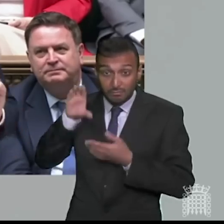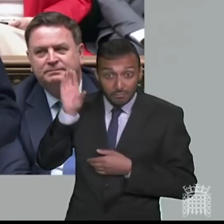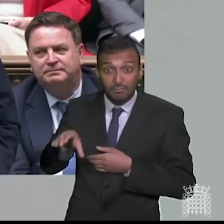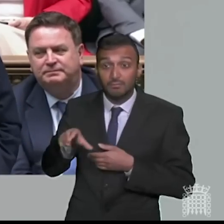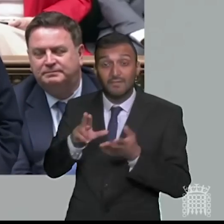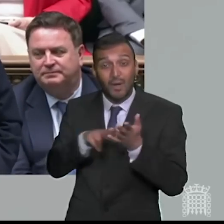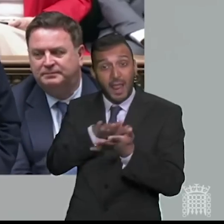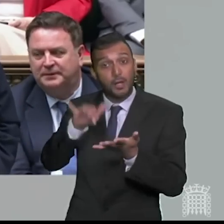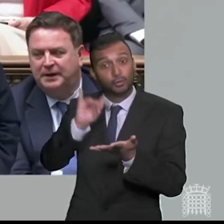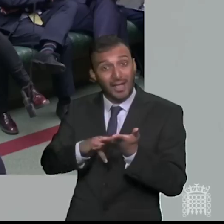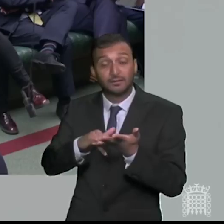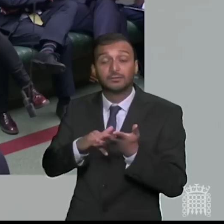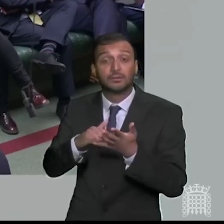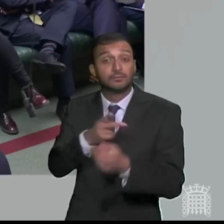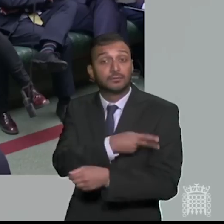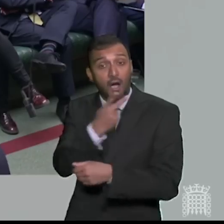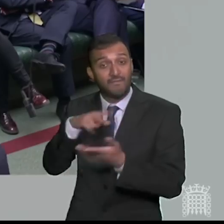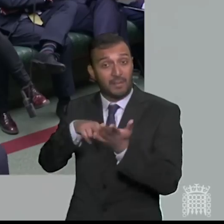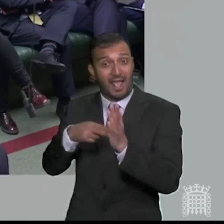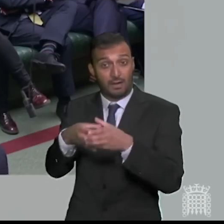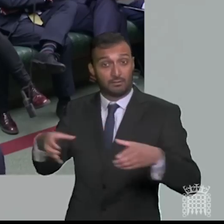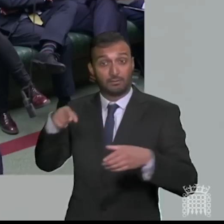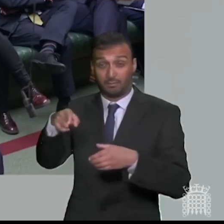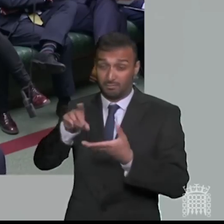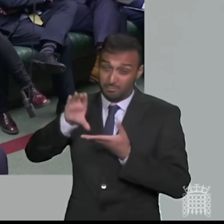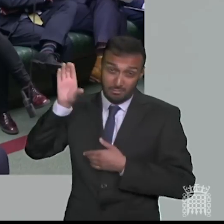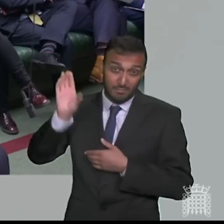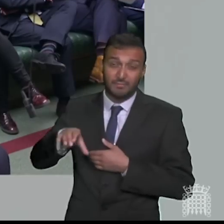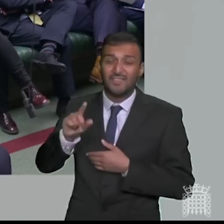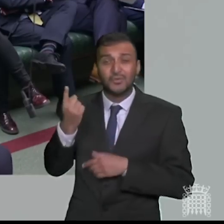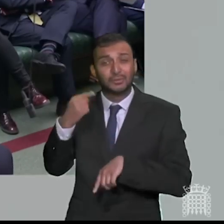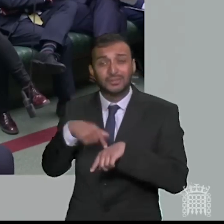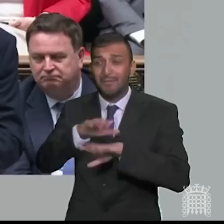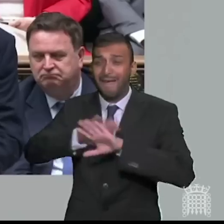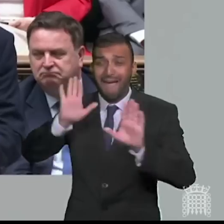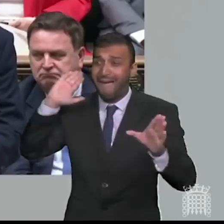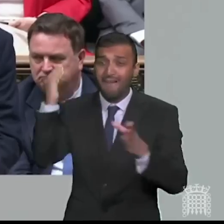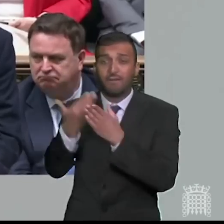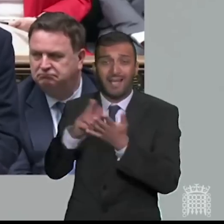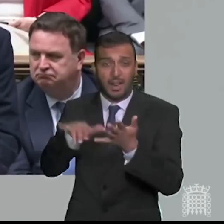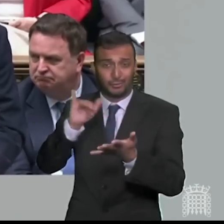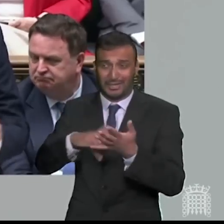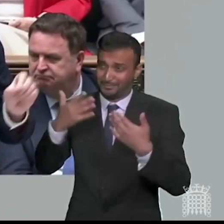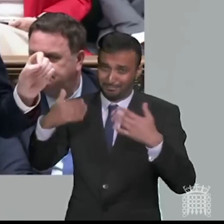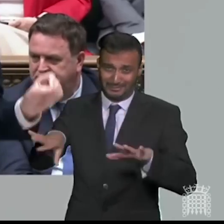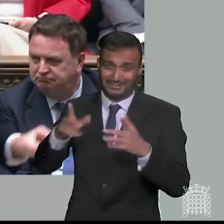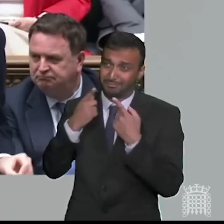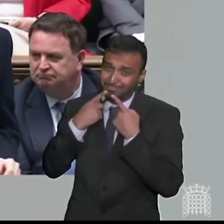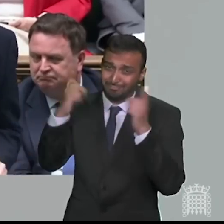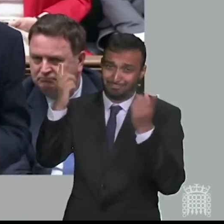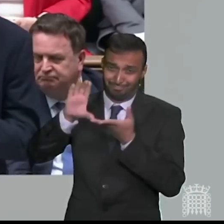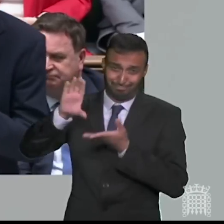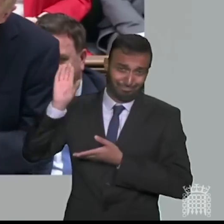NHS workforce plan. That is the first time in the NHS's history that has happened. And if you look